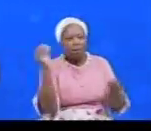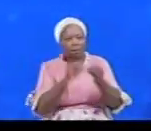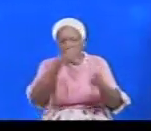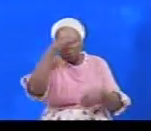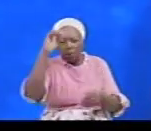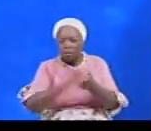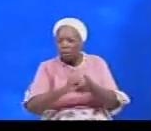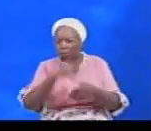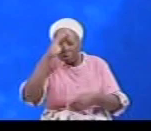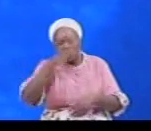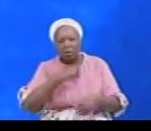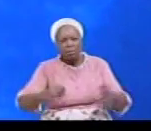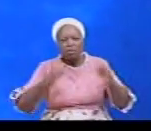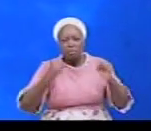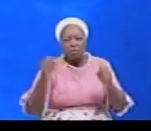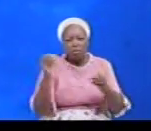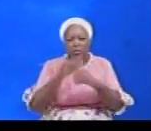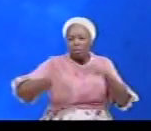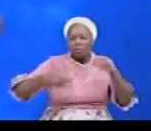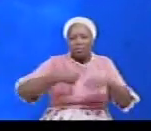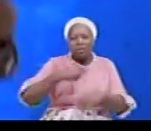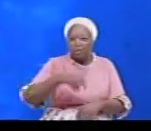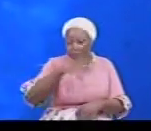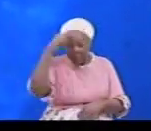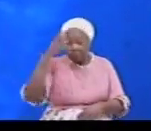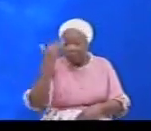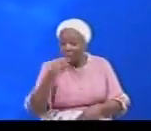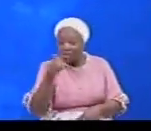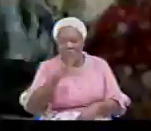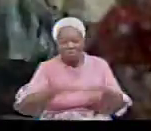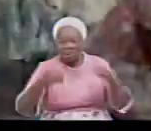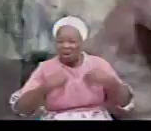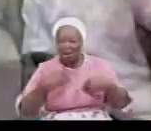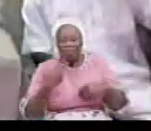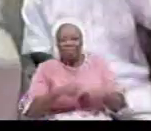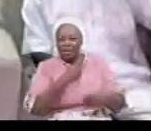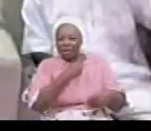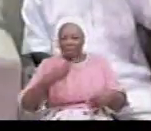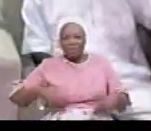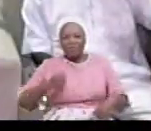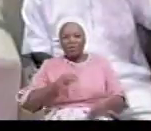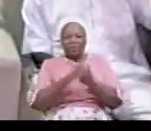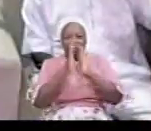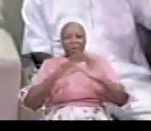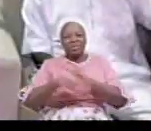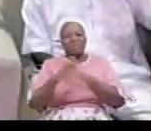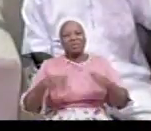because you didn't have the Prince of Peace in your life.